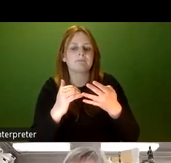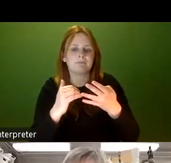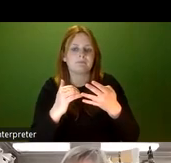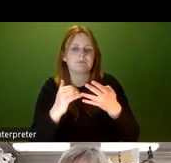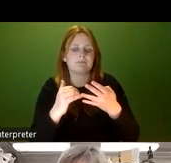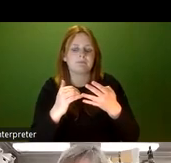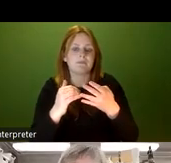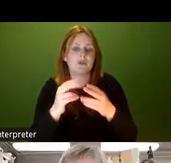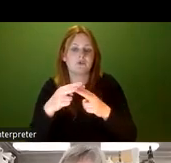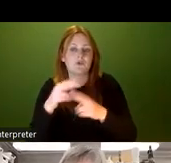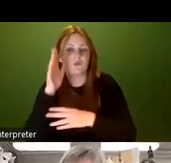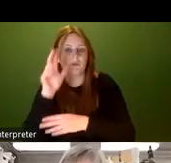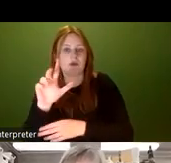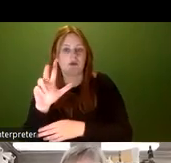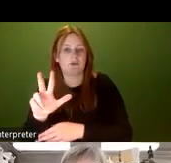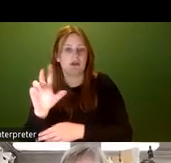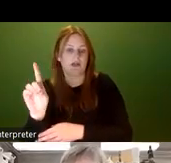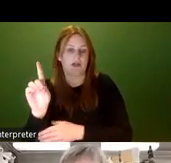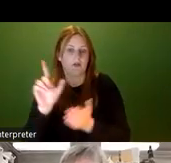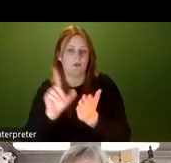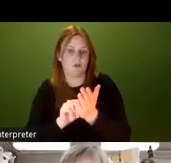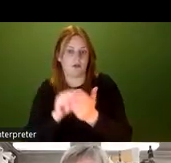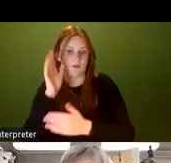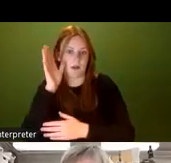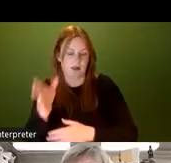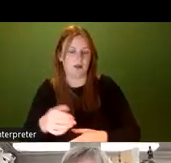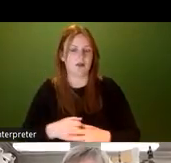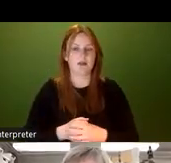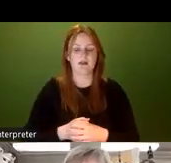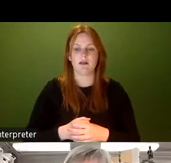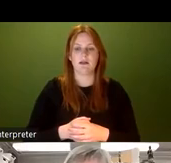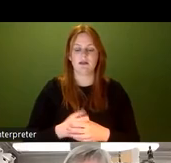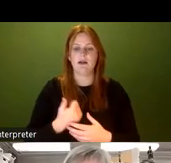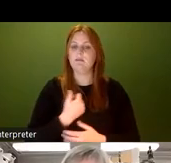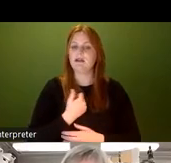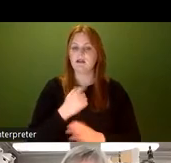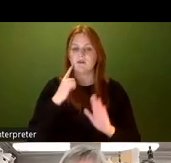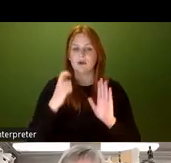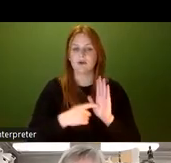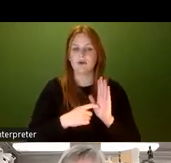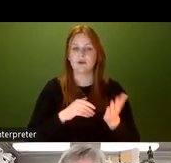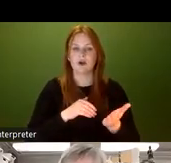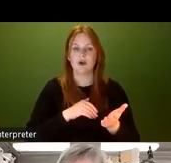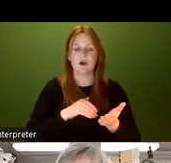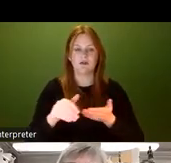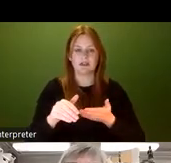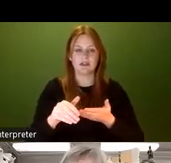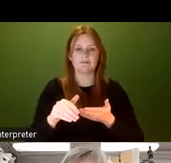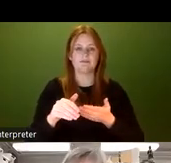3D printed. And I find often the permutations along the